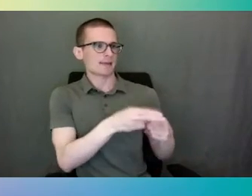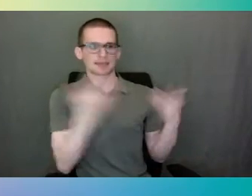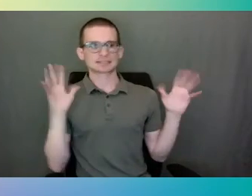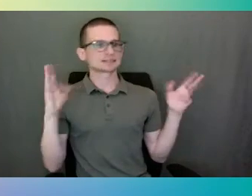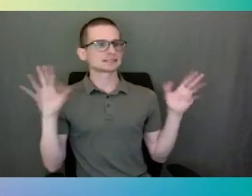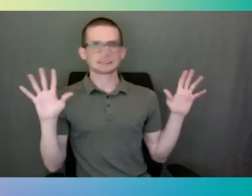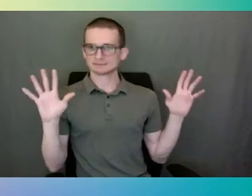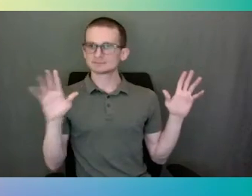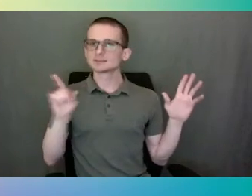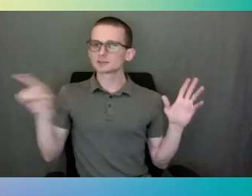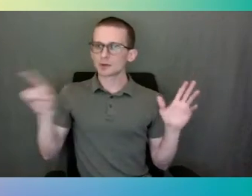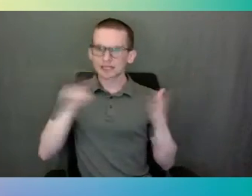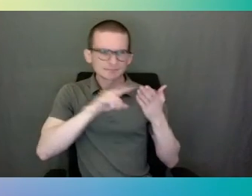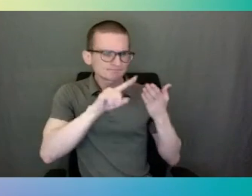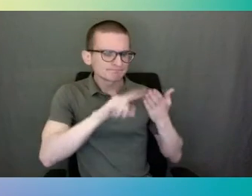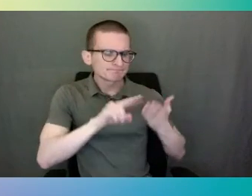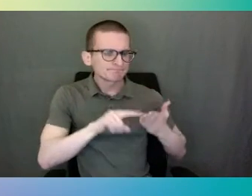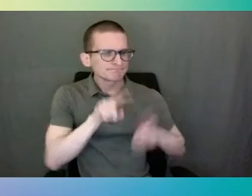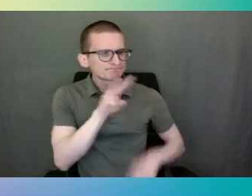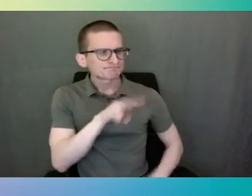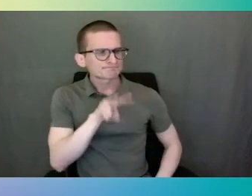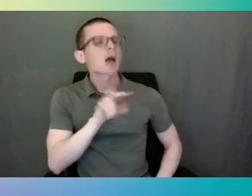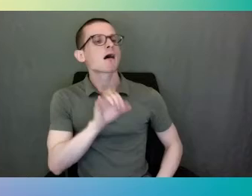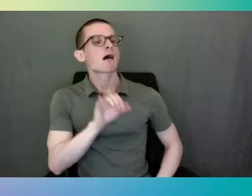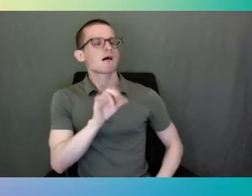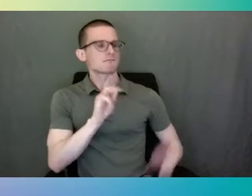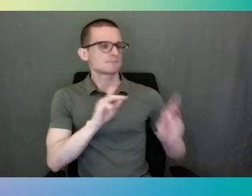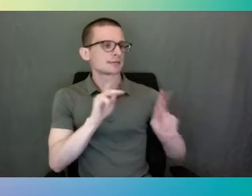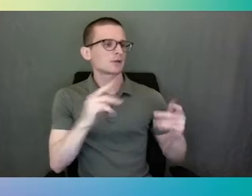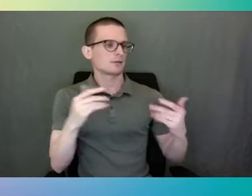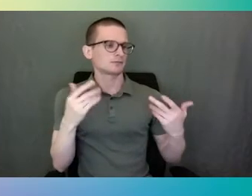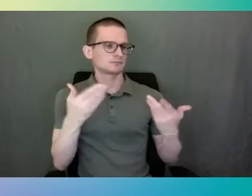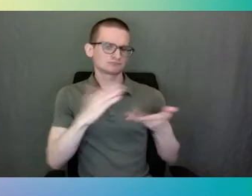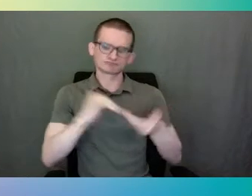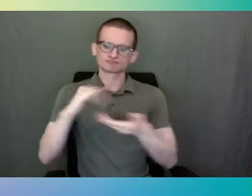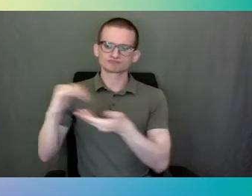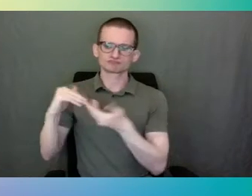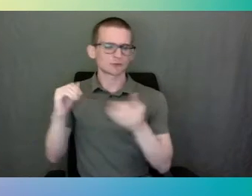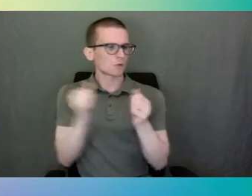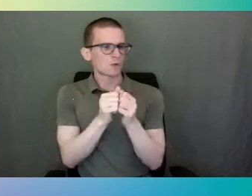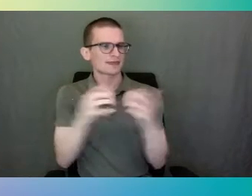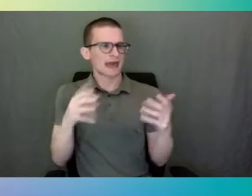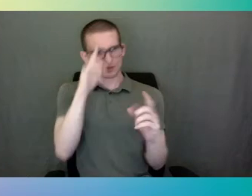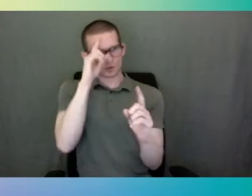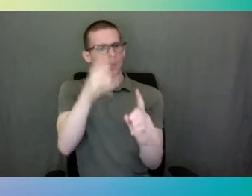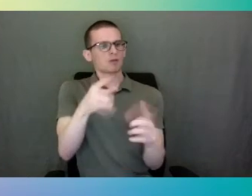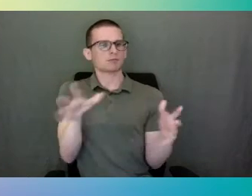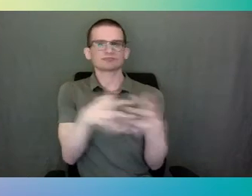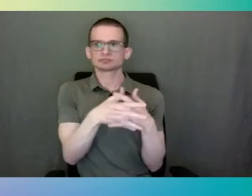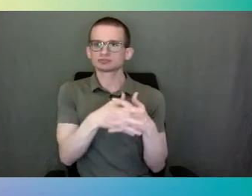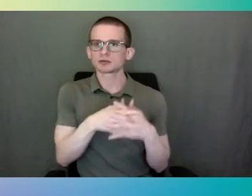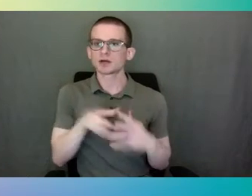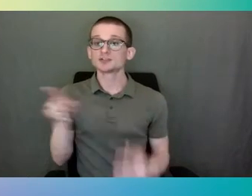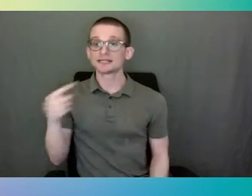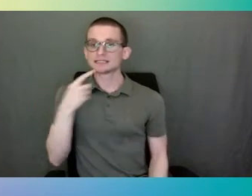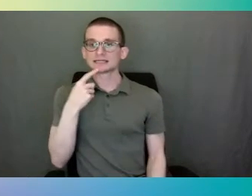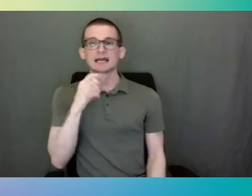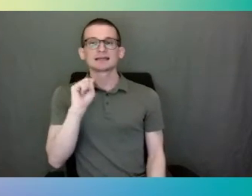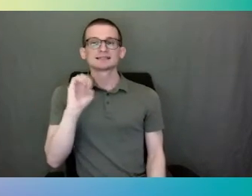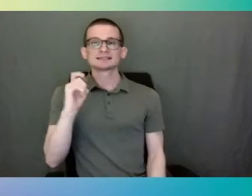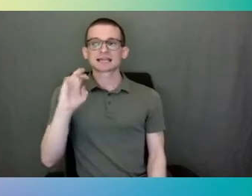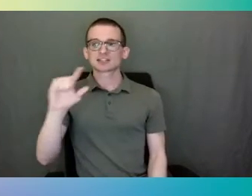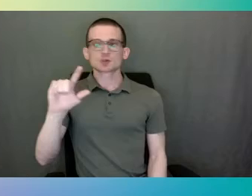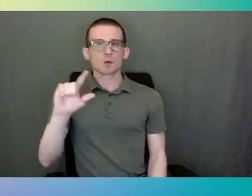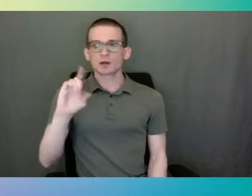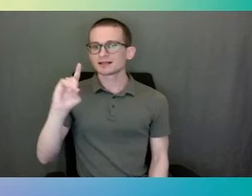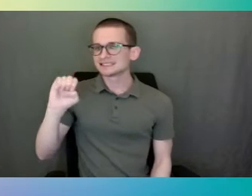says, people are having non-procreative sex. These are sexual deviancies. These are sexual perversions. And I'm going to